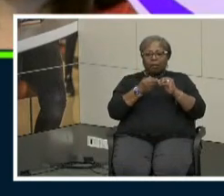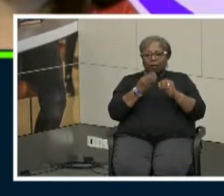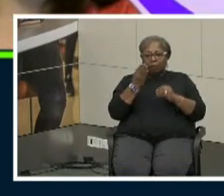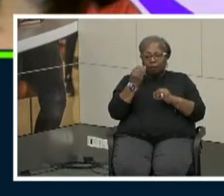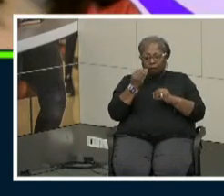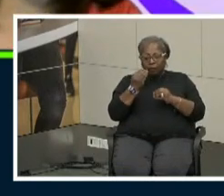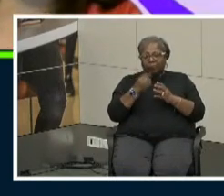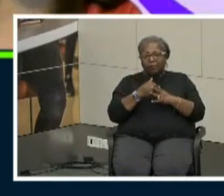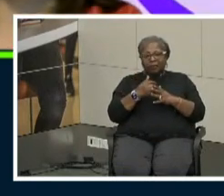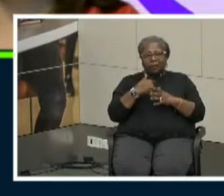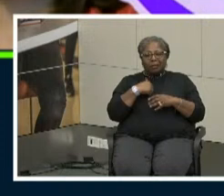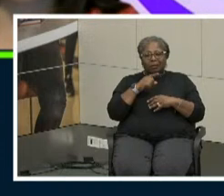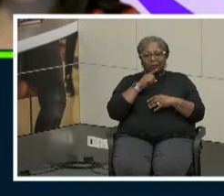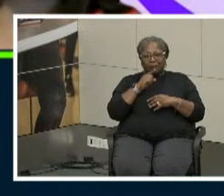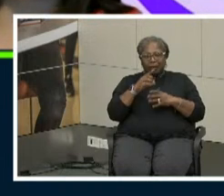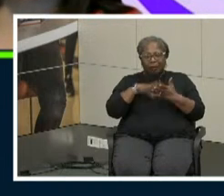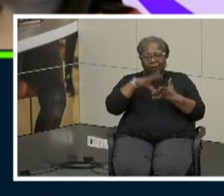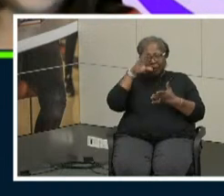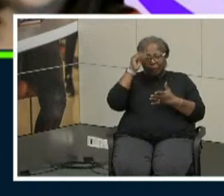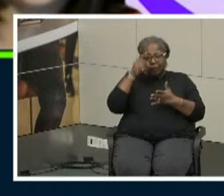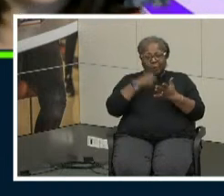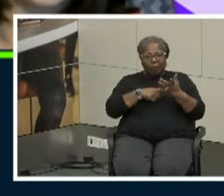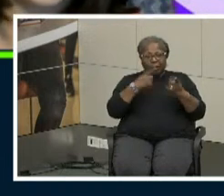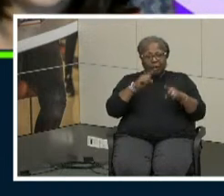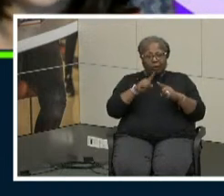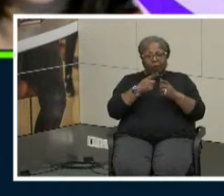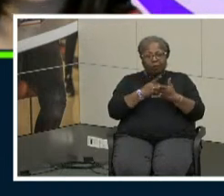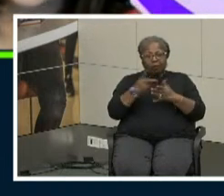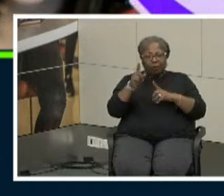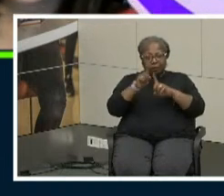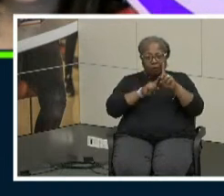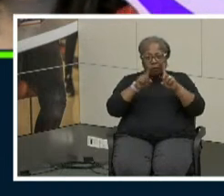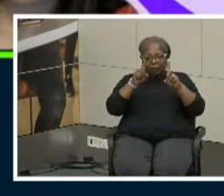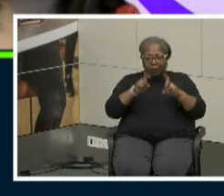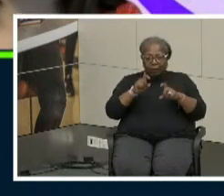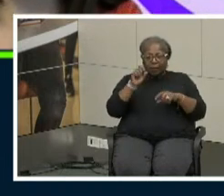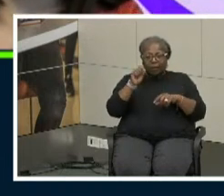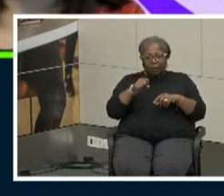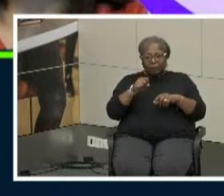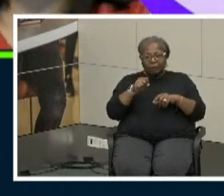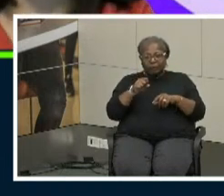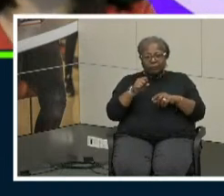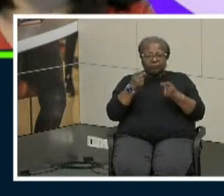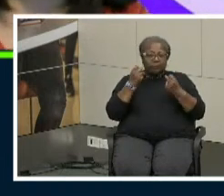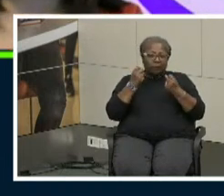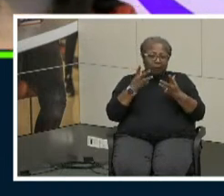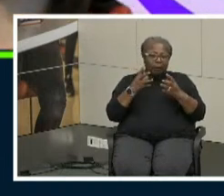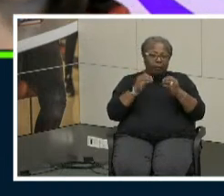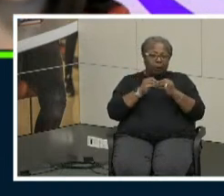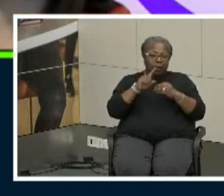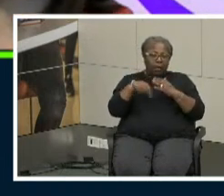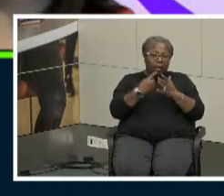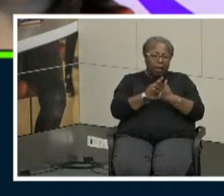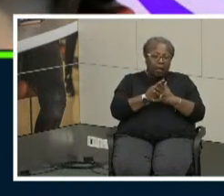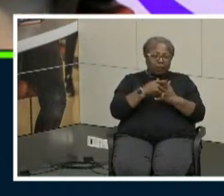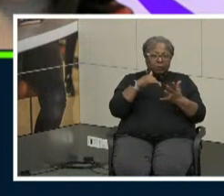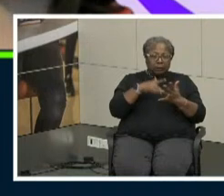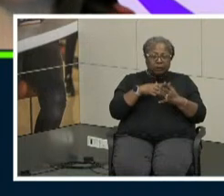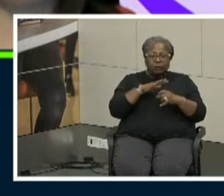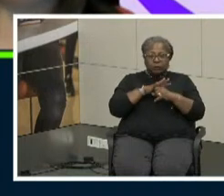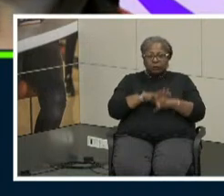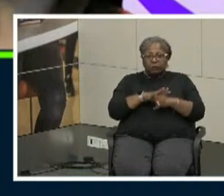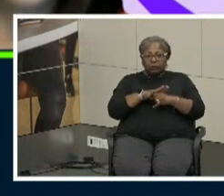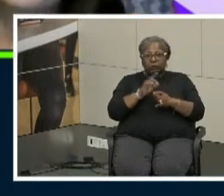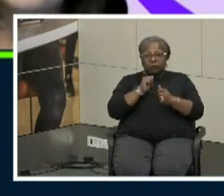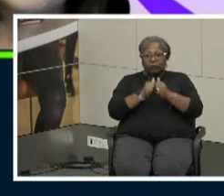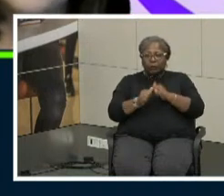14 accelerated learning is what happens when you fail the star test yes you spend many more hours studying and stressing to